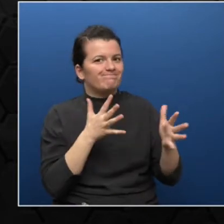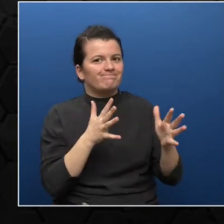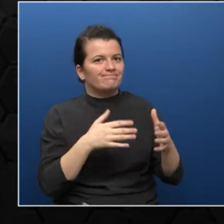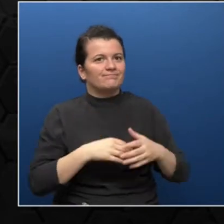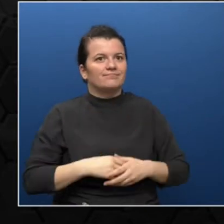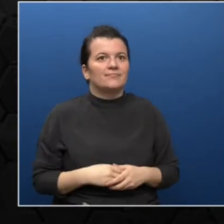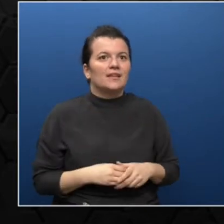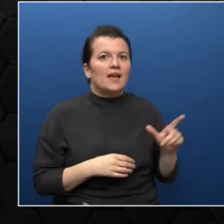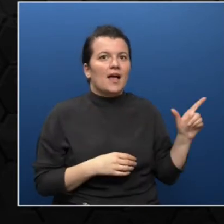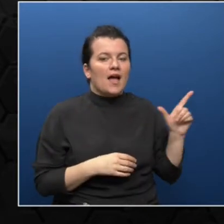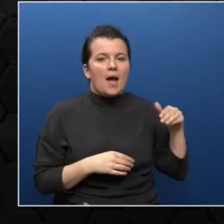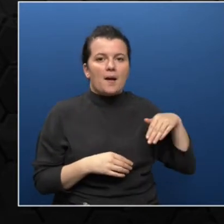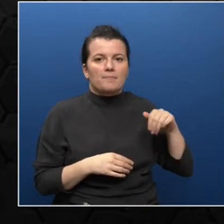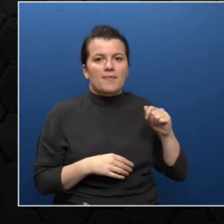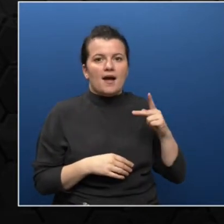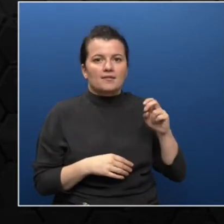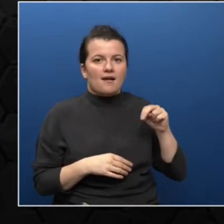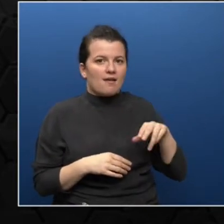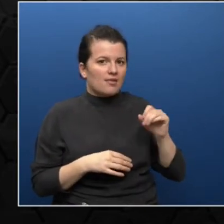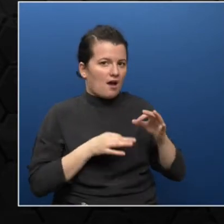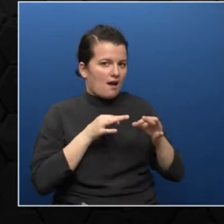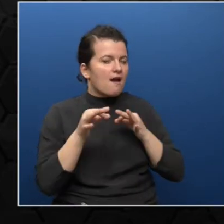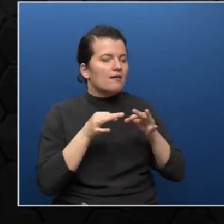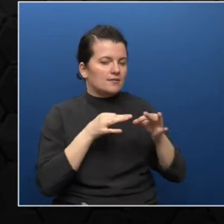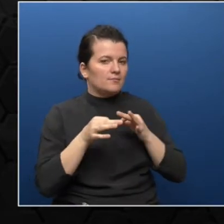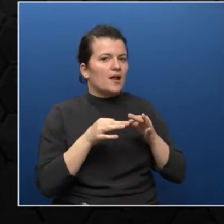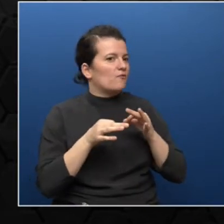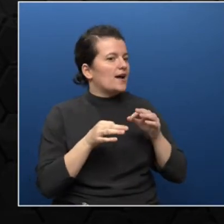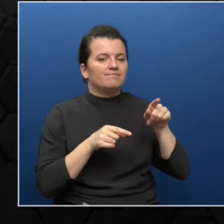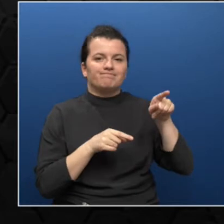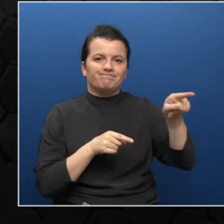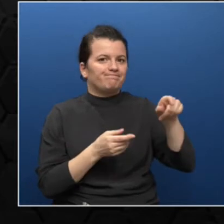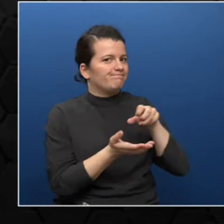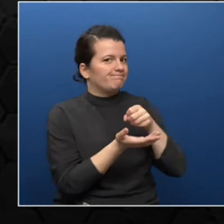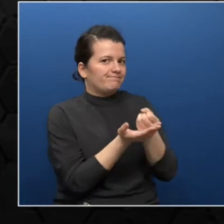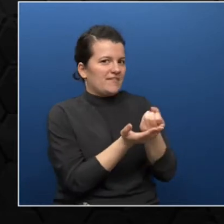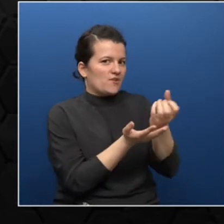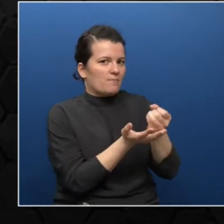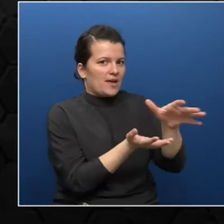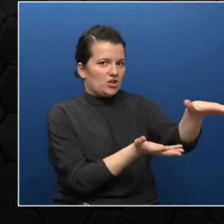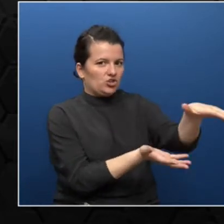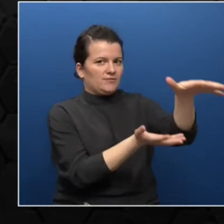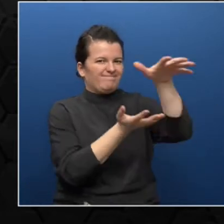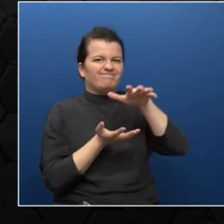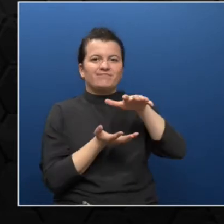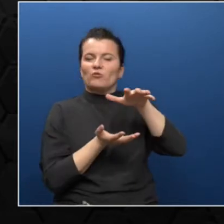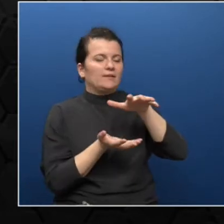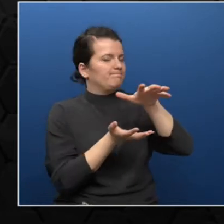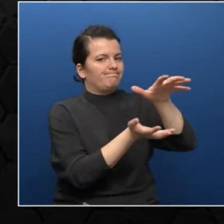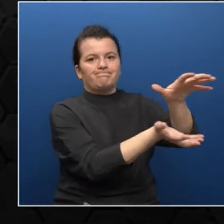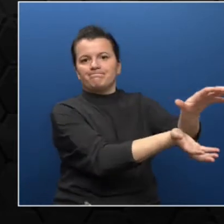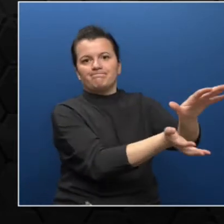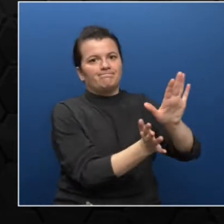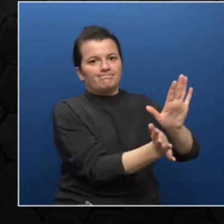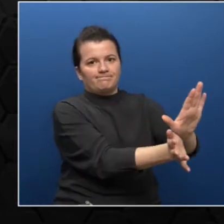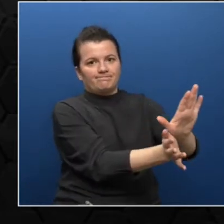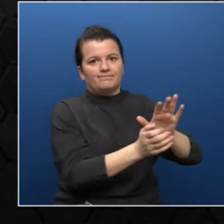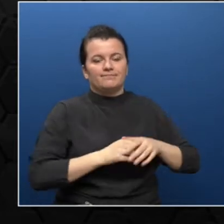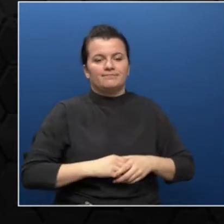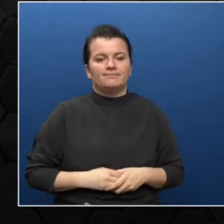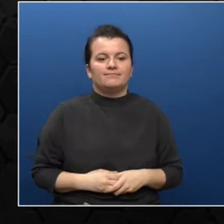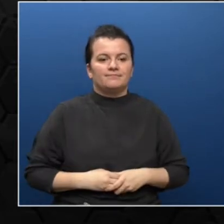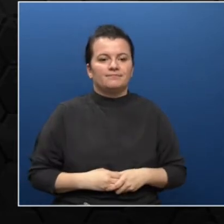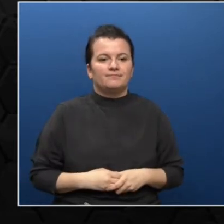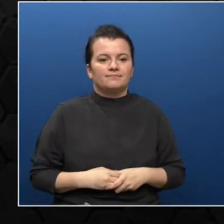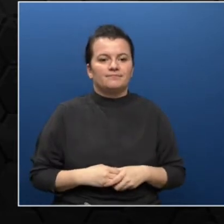will be talking at a more deeper level of the data collection process. And